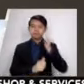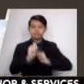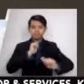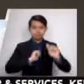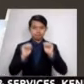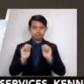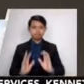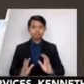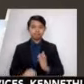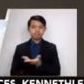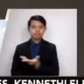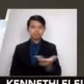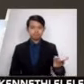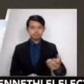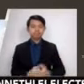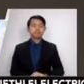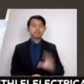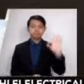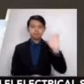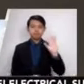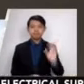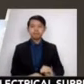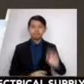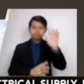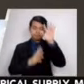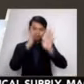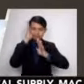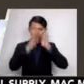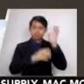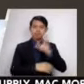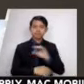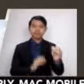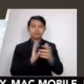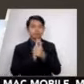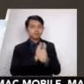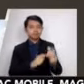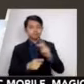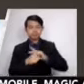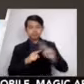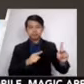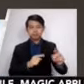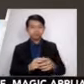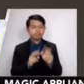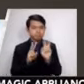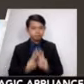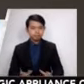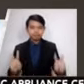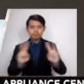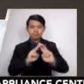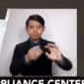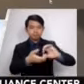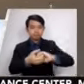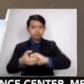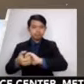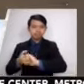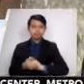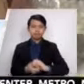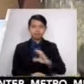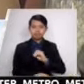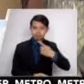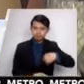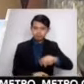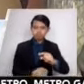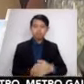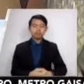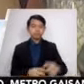exceptional creatives, excellent professionals, valued partners, and our beloved viewers.